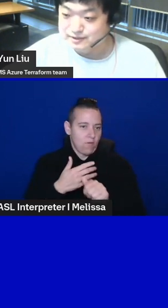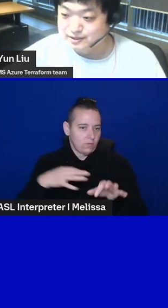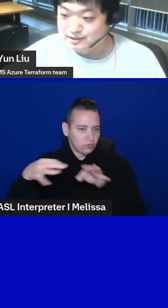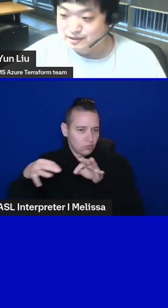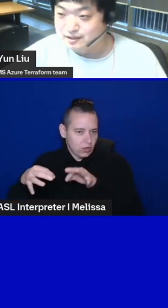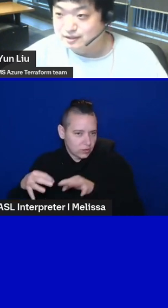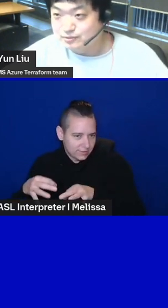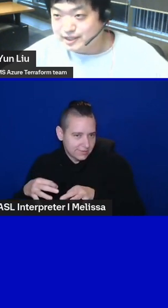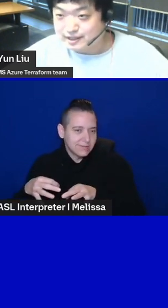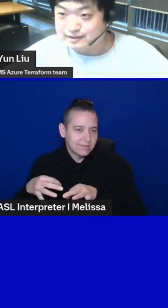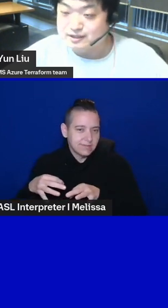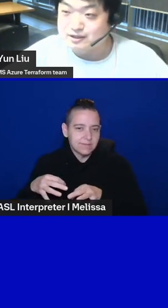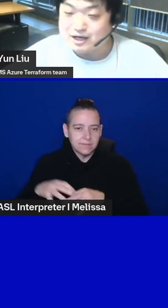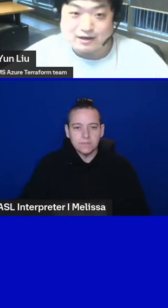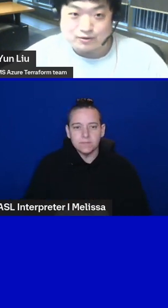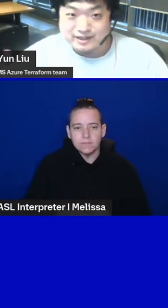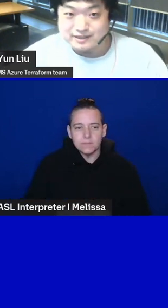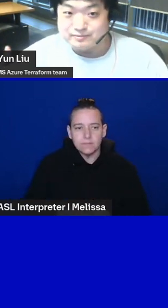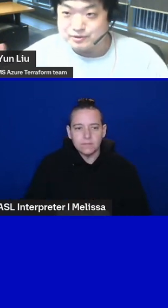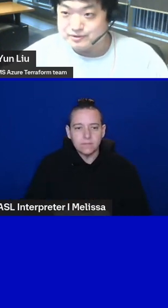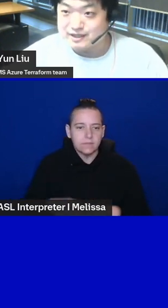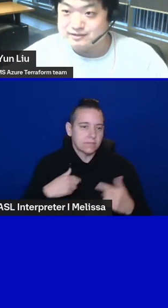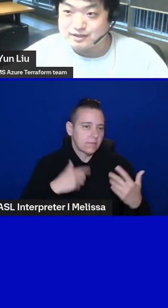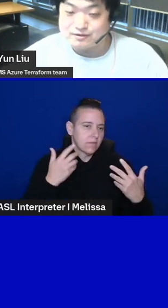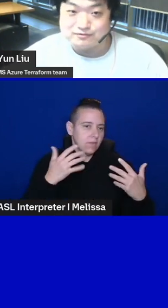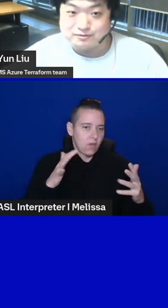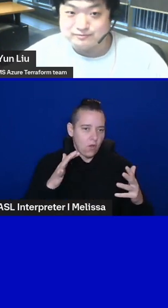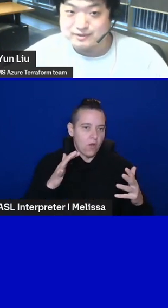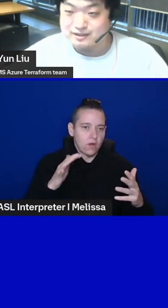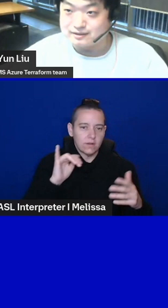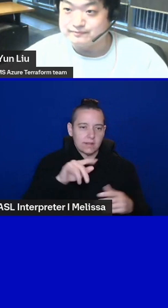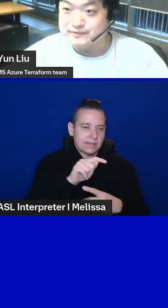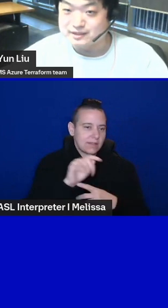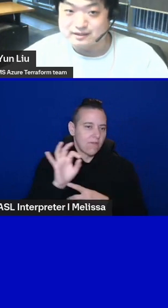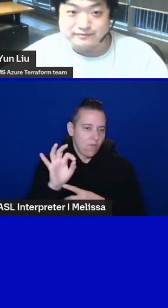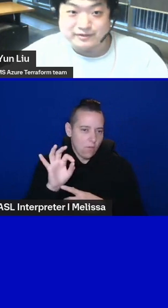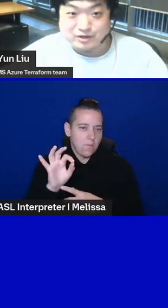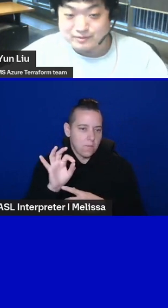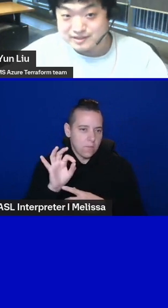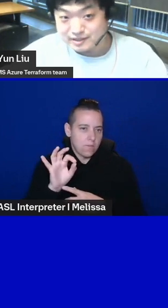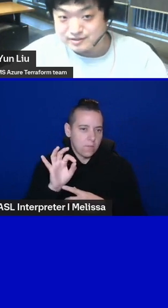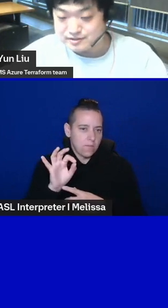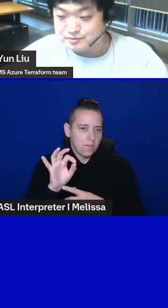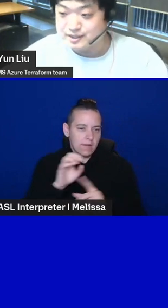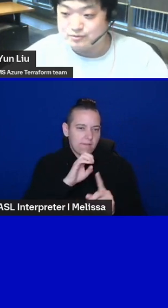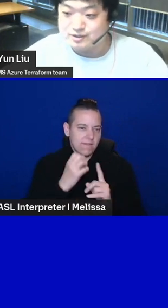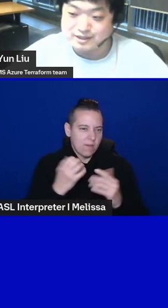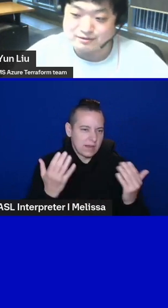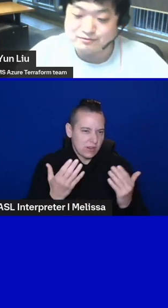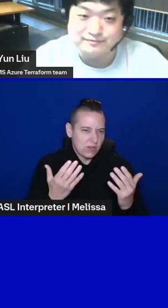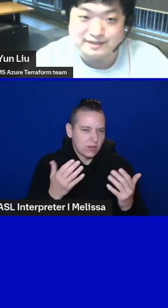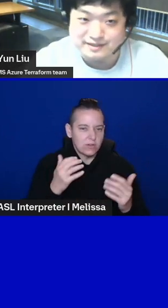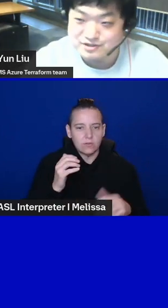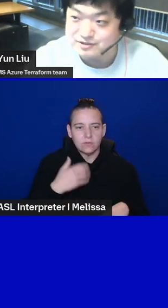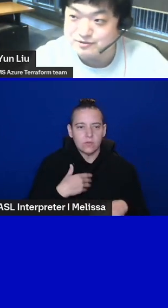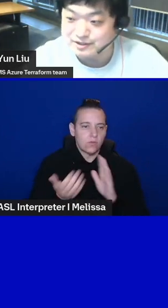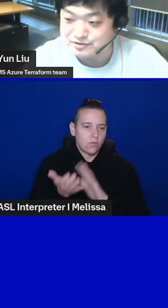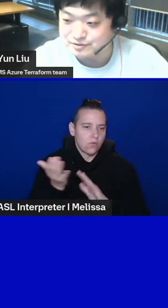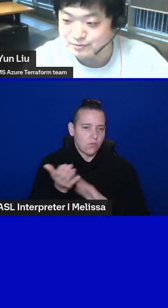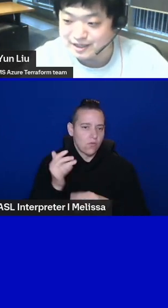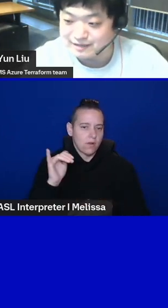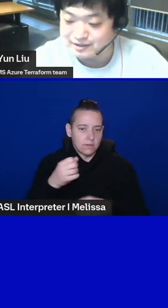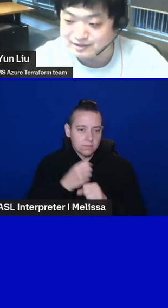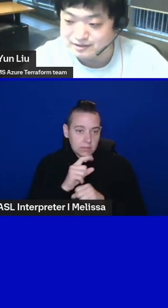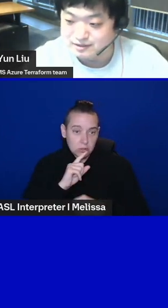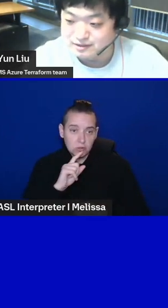this. I already built an Terraform the environment here, so we can run Terraform validation to make